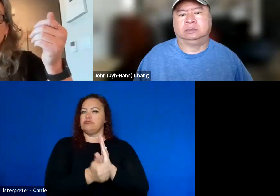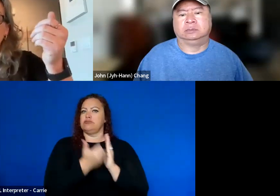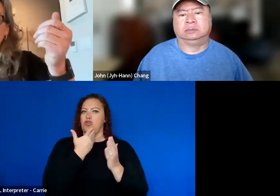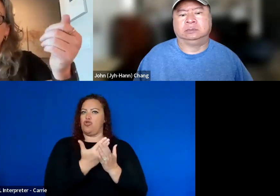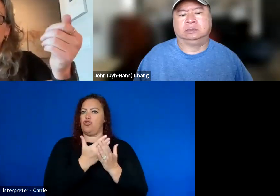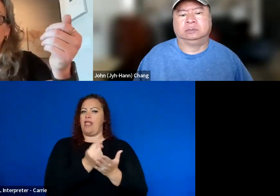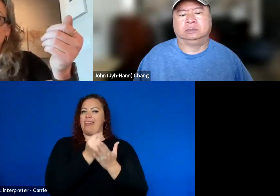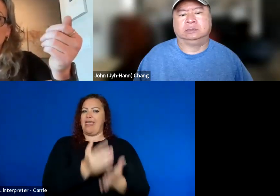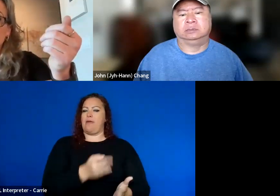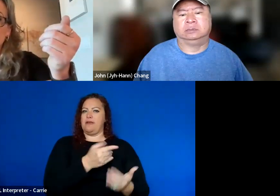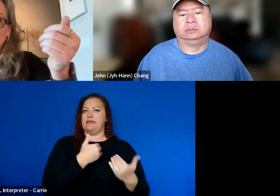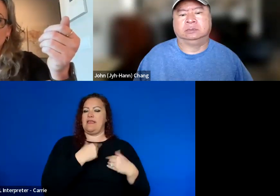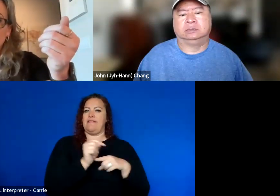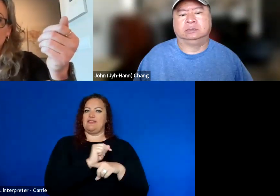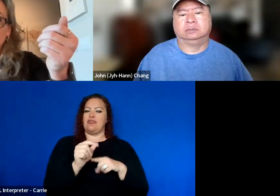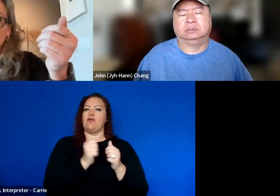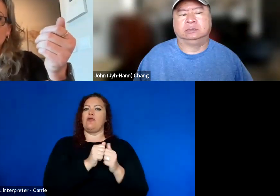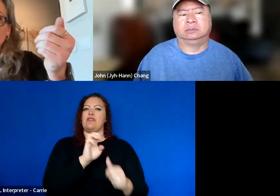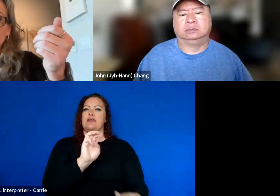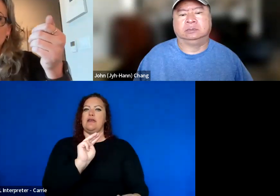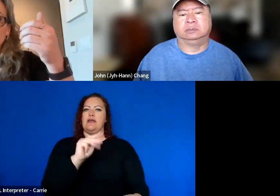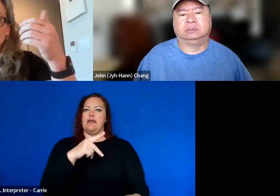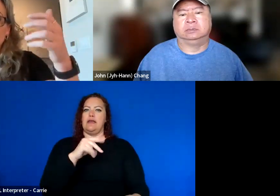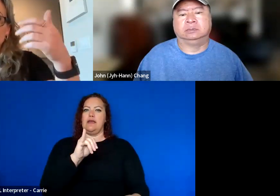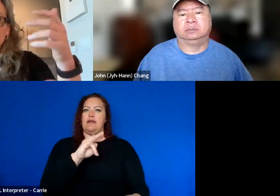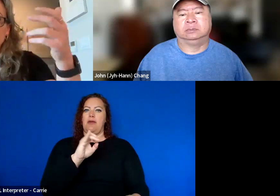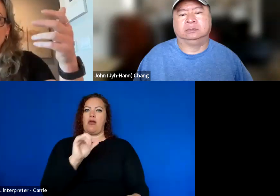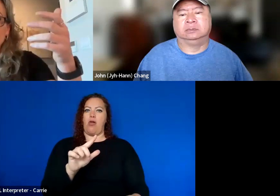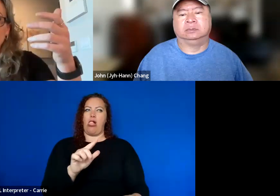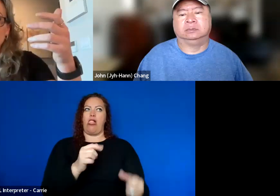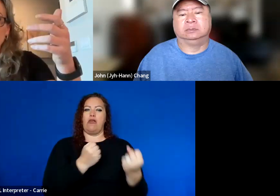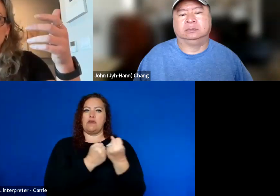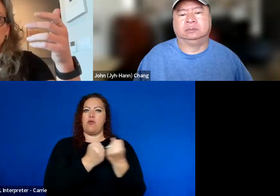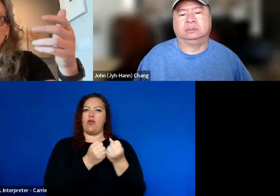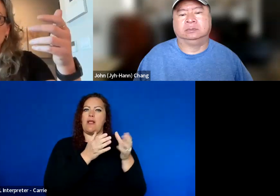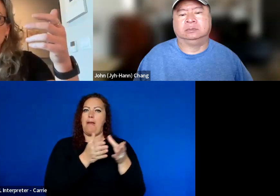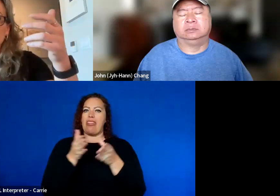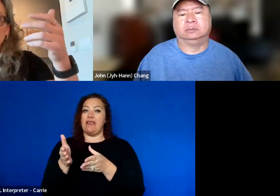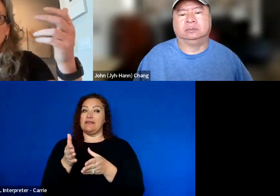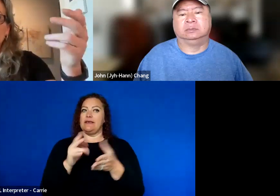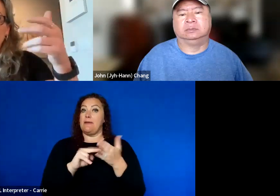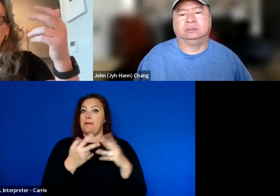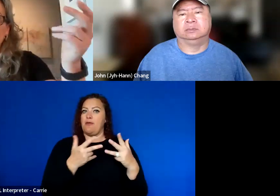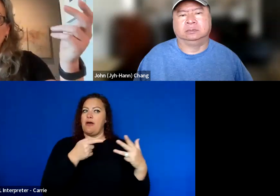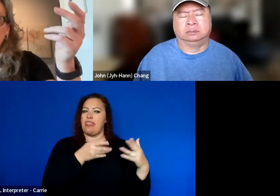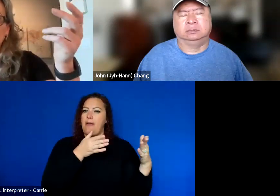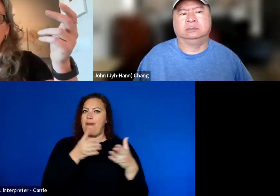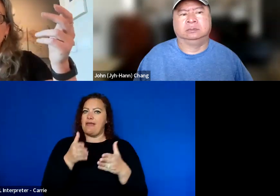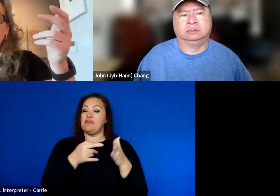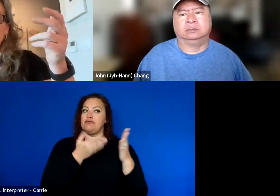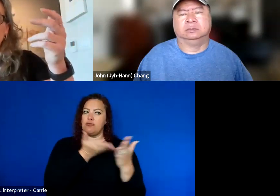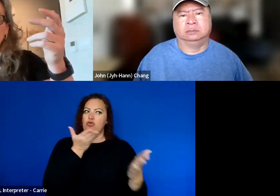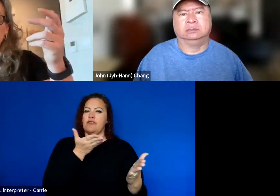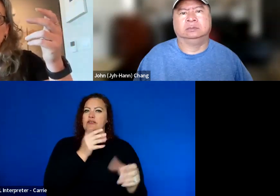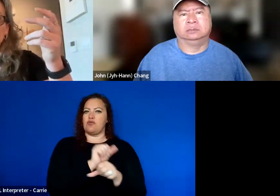is trained in empirically supported methods, meaning those methods that have been shown to work in the lab and in the